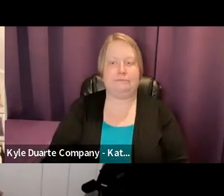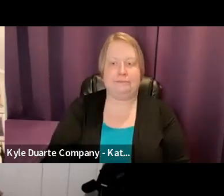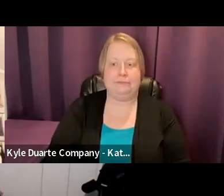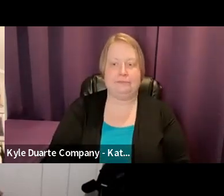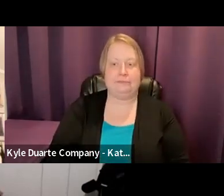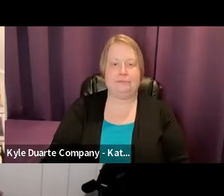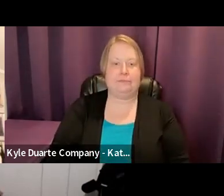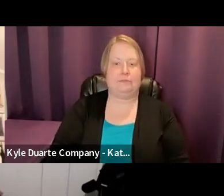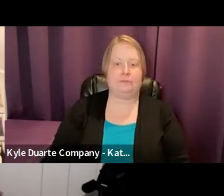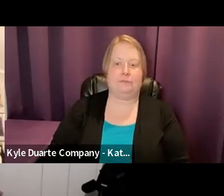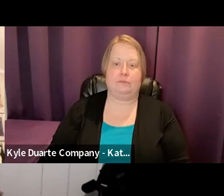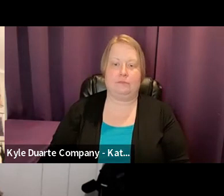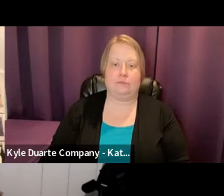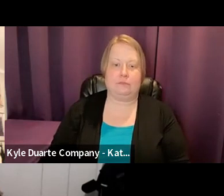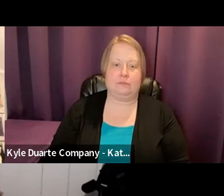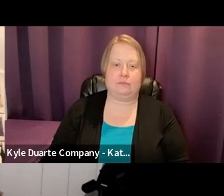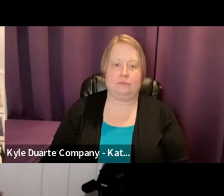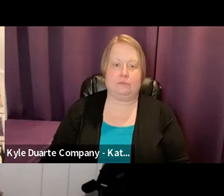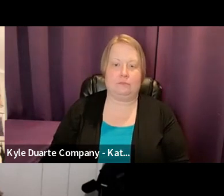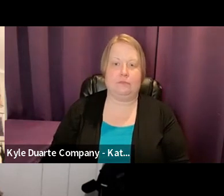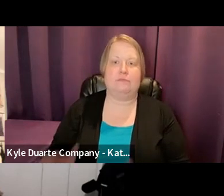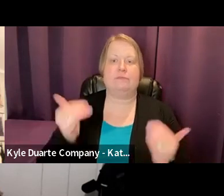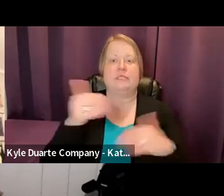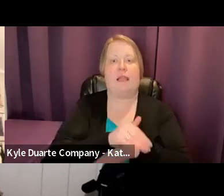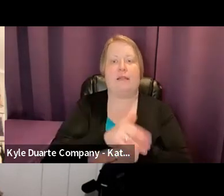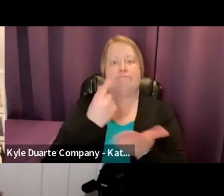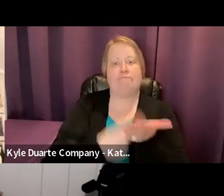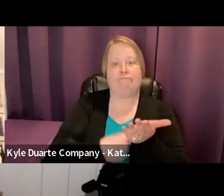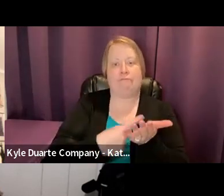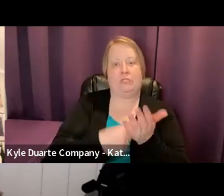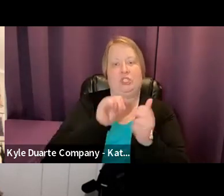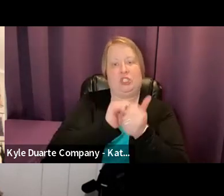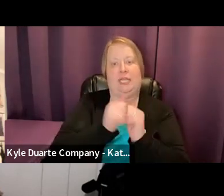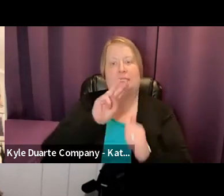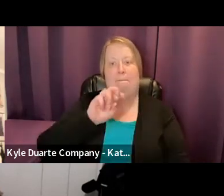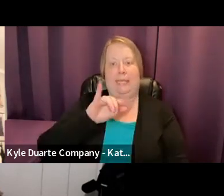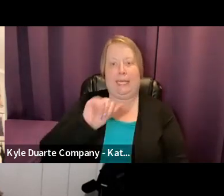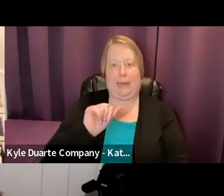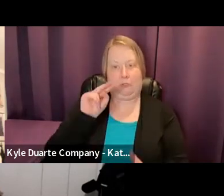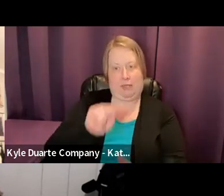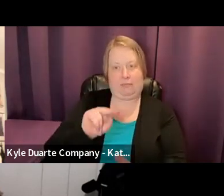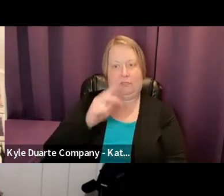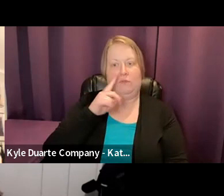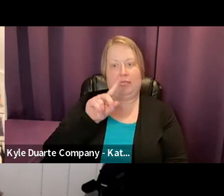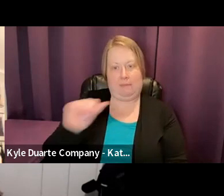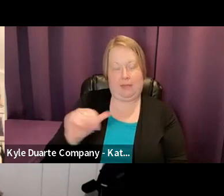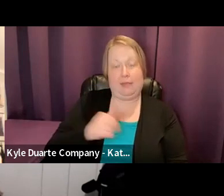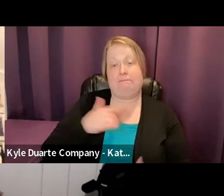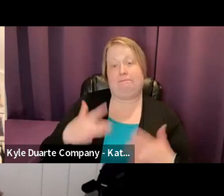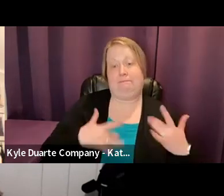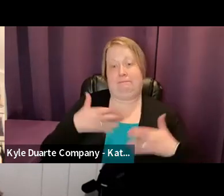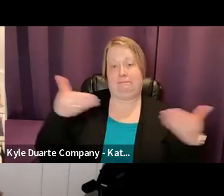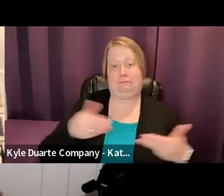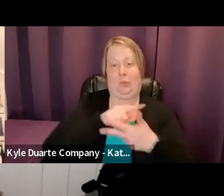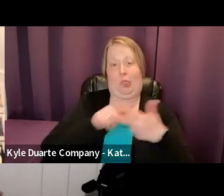Tonight, we will be discussing changing media perceptions of disability. And I'm really excited to introduce to you our